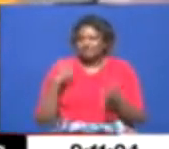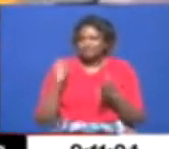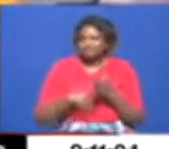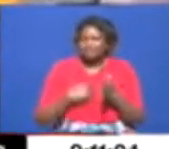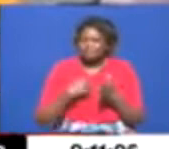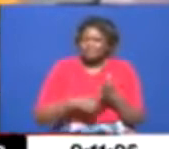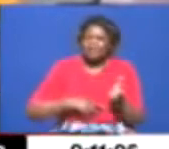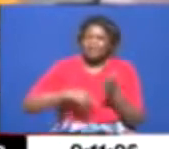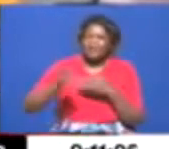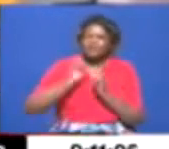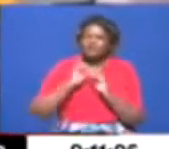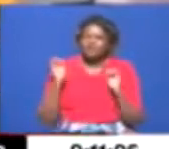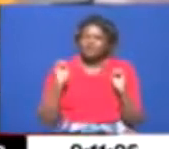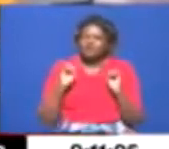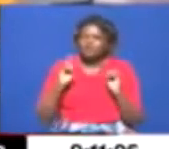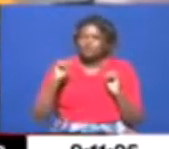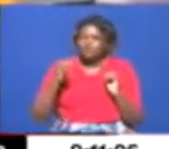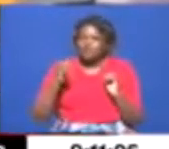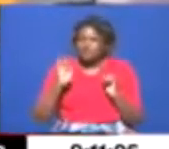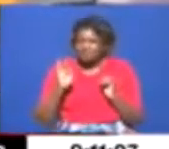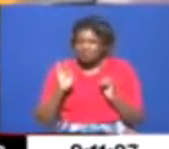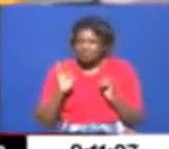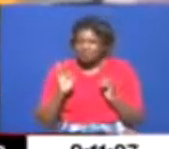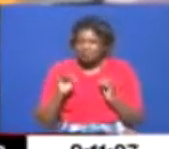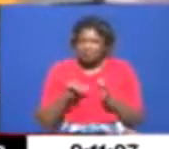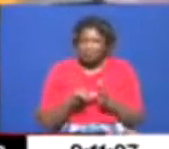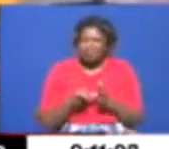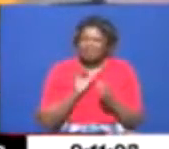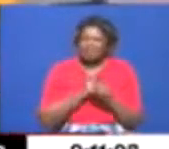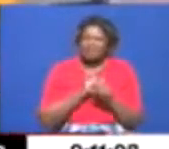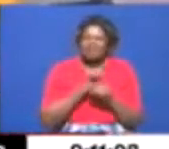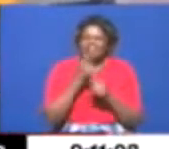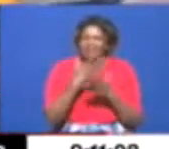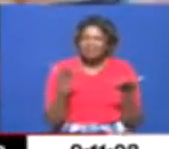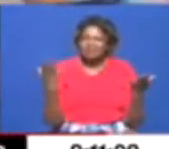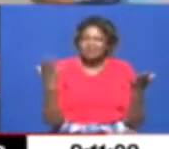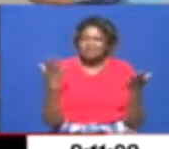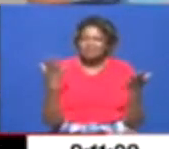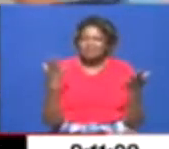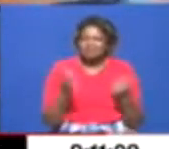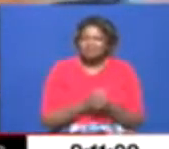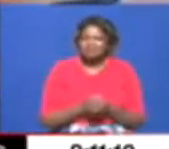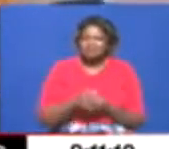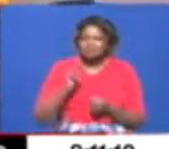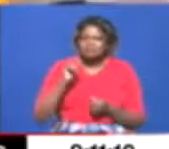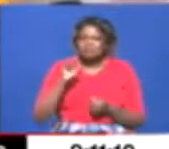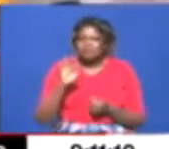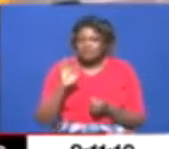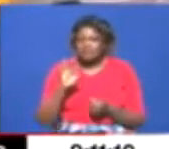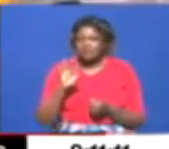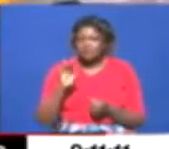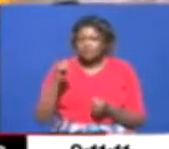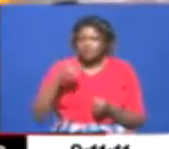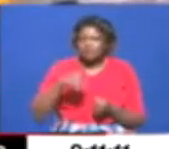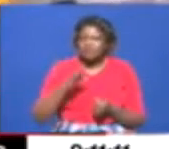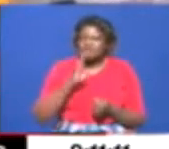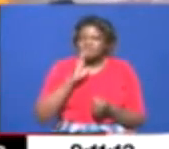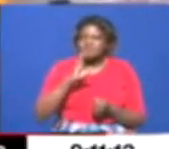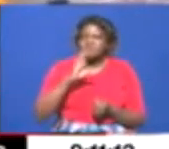remitted. NHIF. And so many other things as we are talking. We have been patient